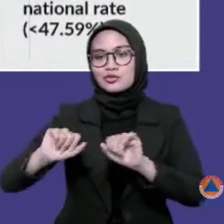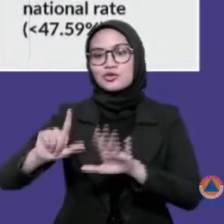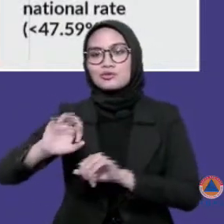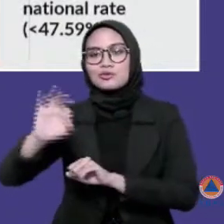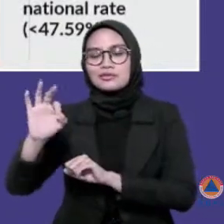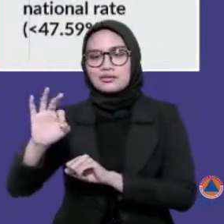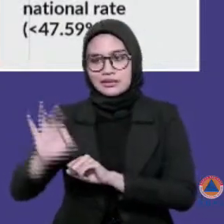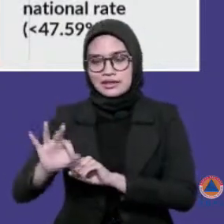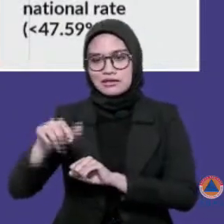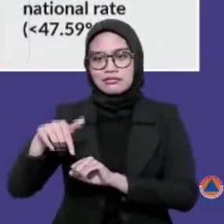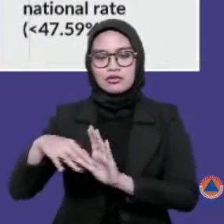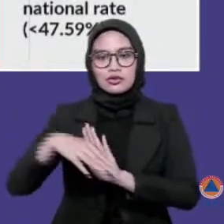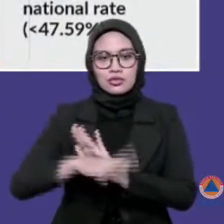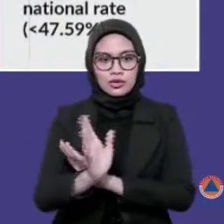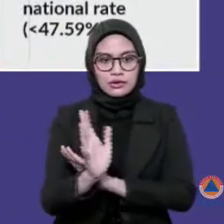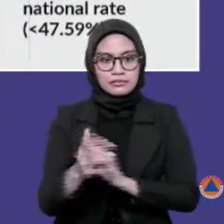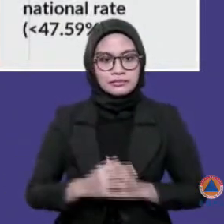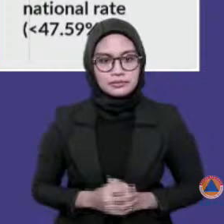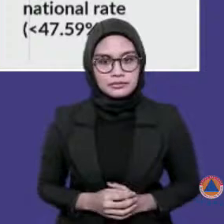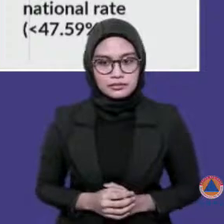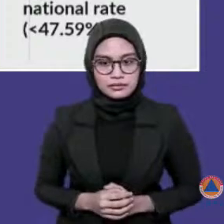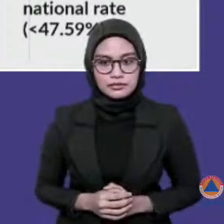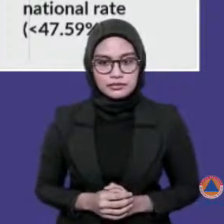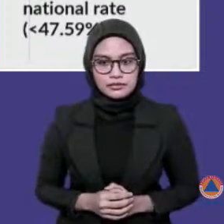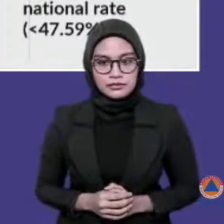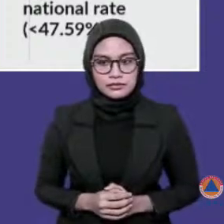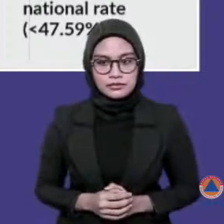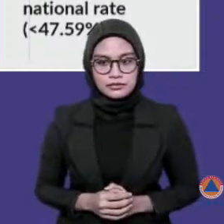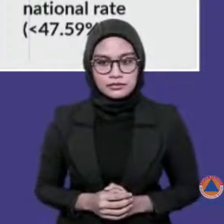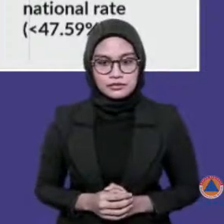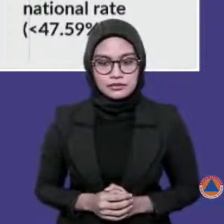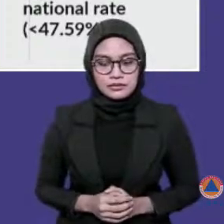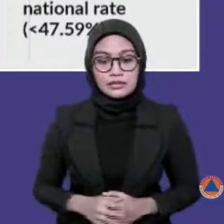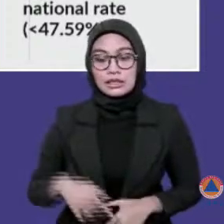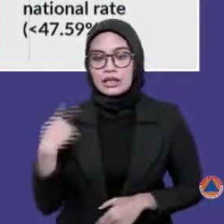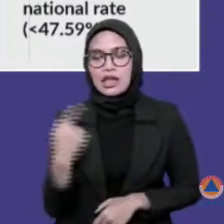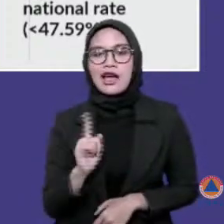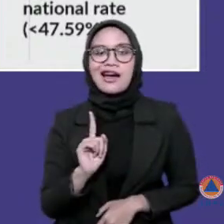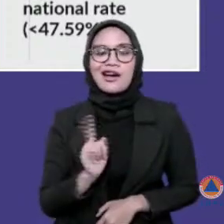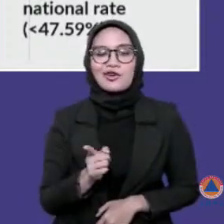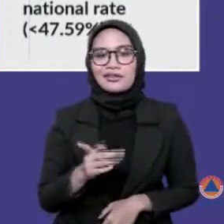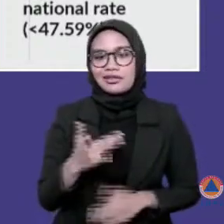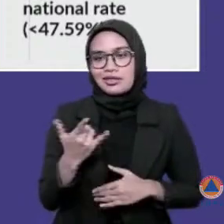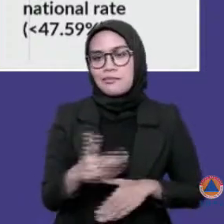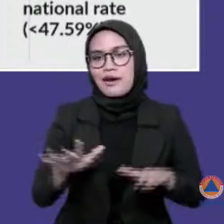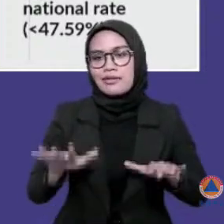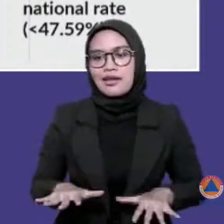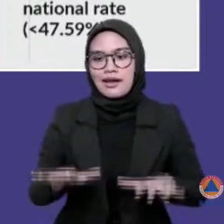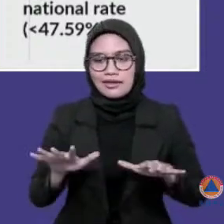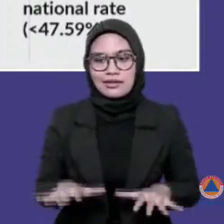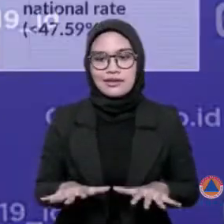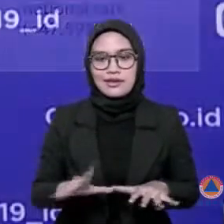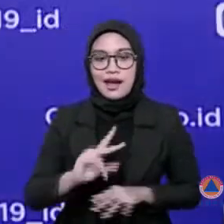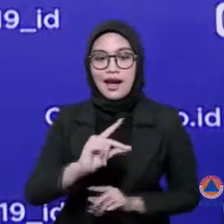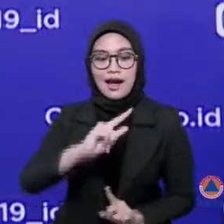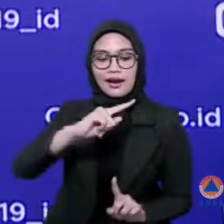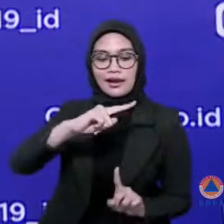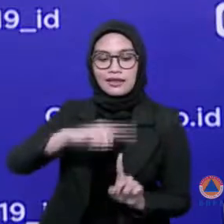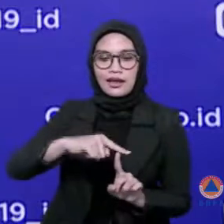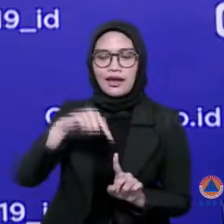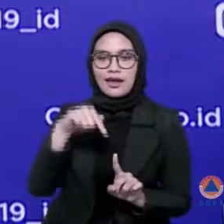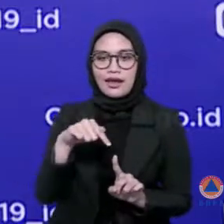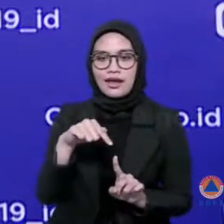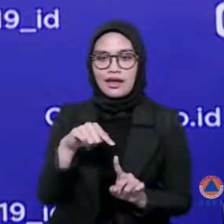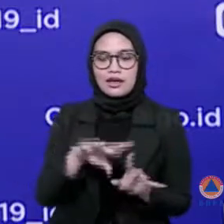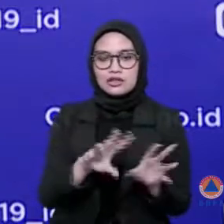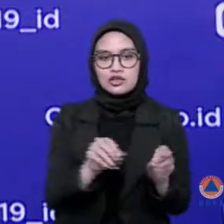2.77%. And one of the things that we are still keeping an eye on is reproduction rate, or RT,